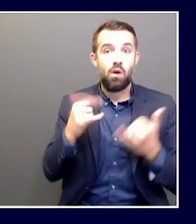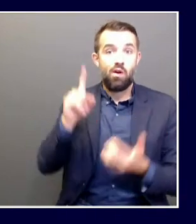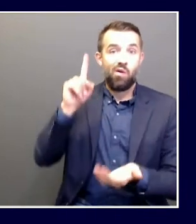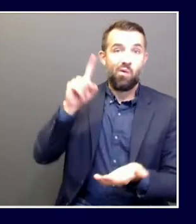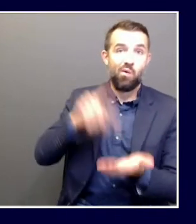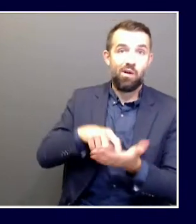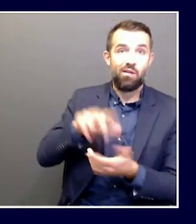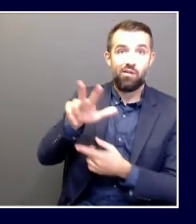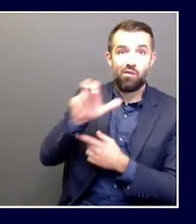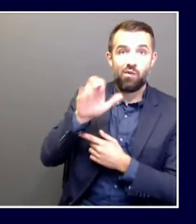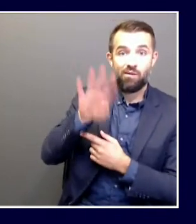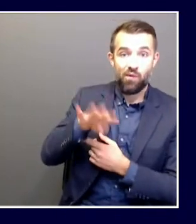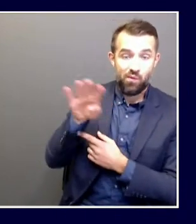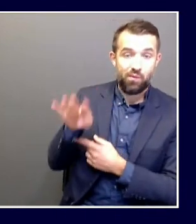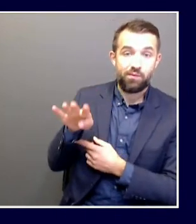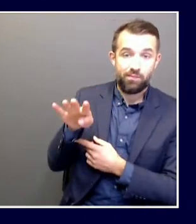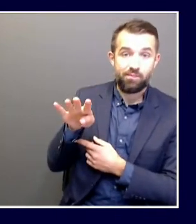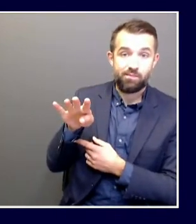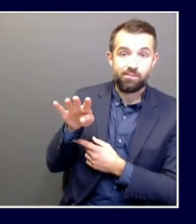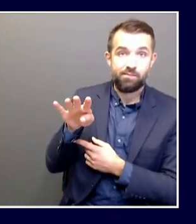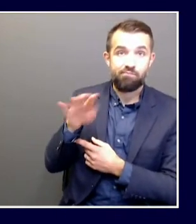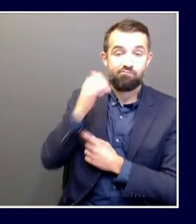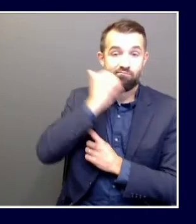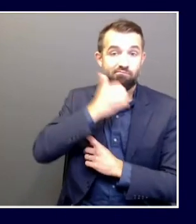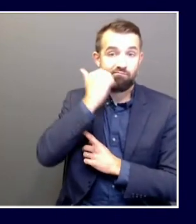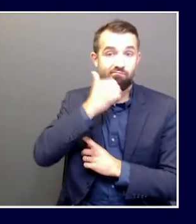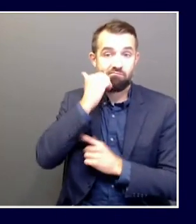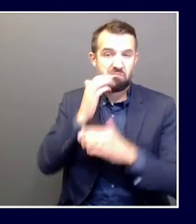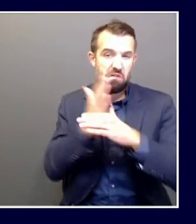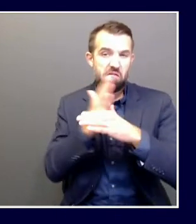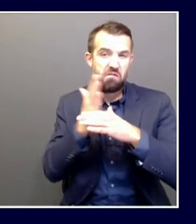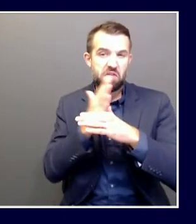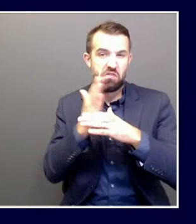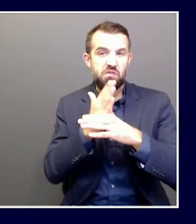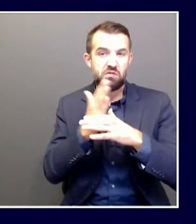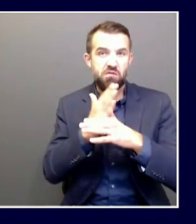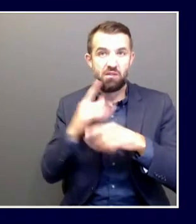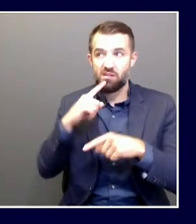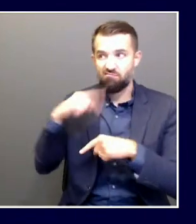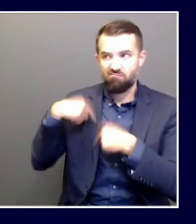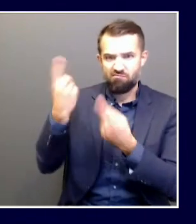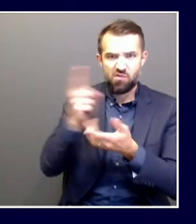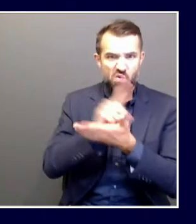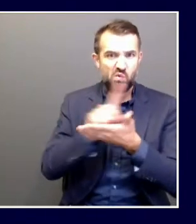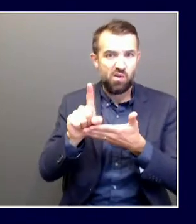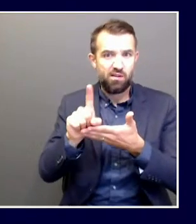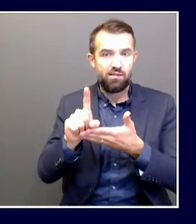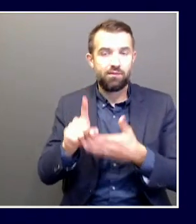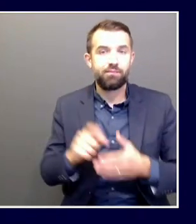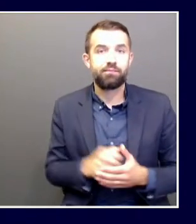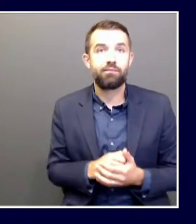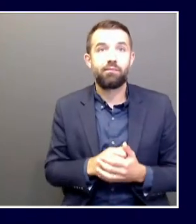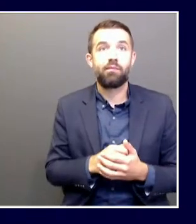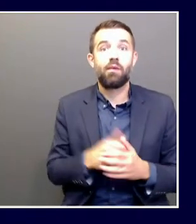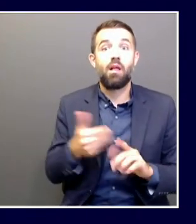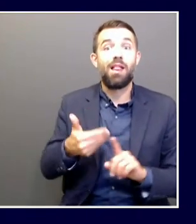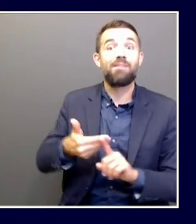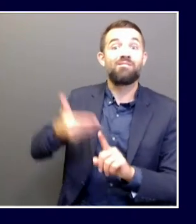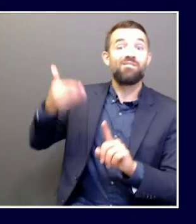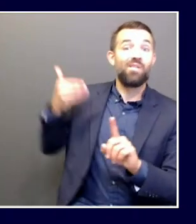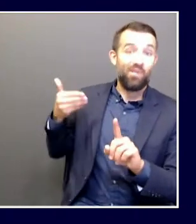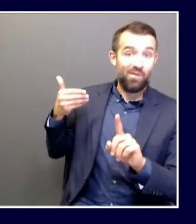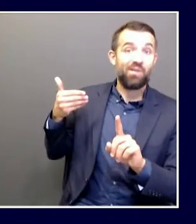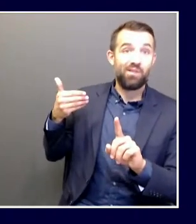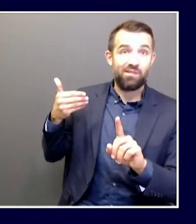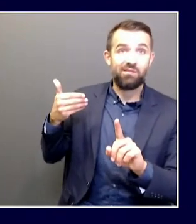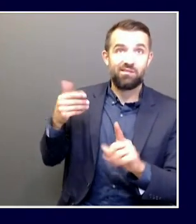1,344 second or final doses per day over the last 7 days. In the previous 7-day block, we